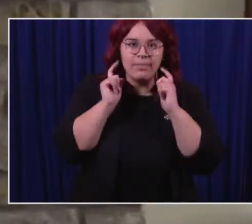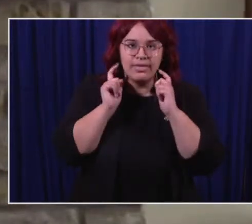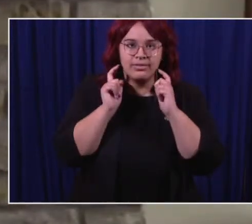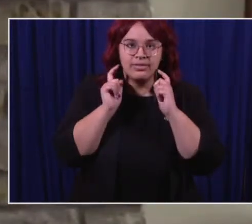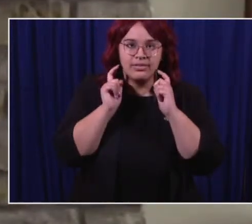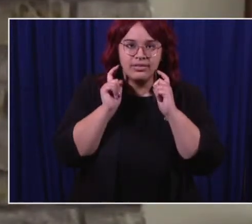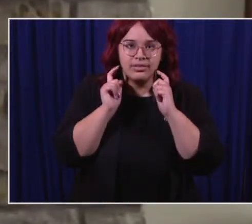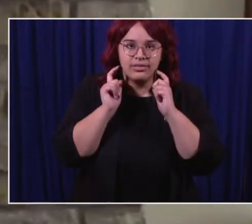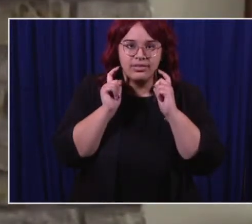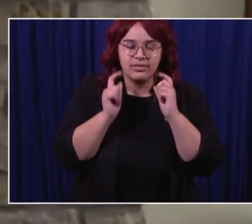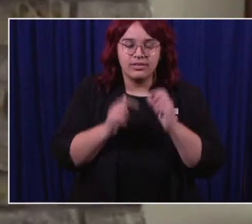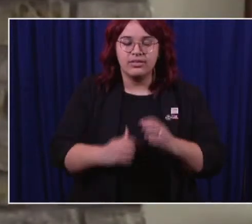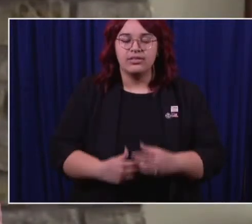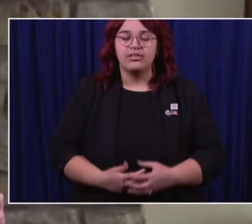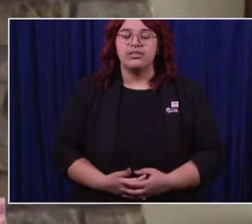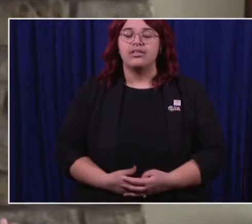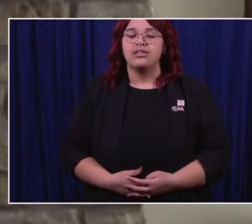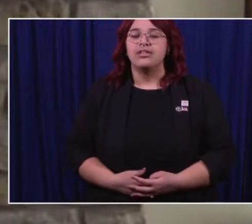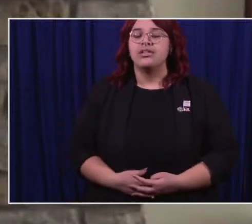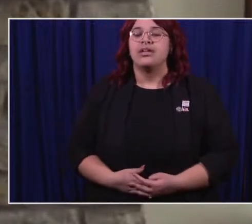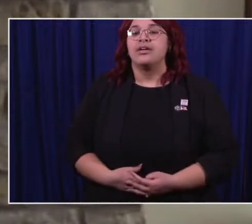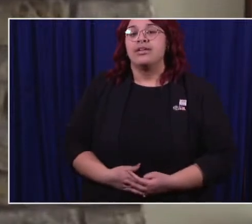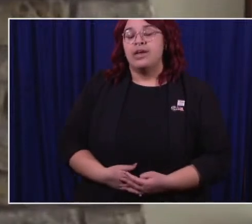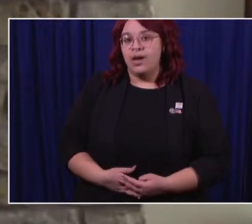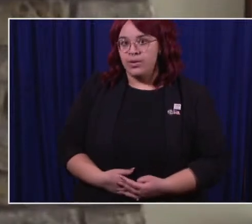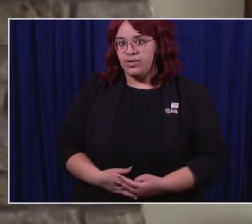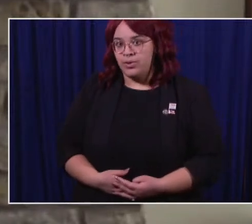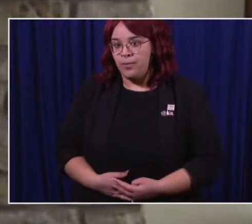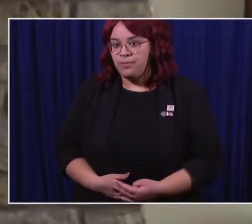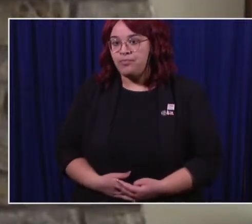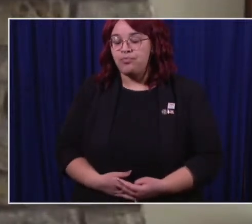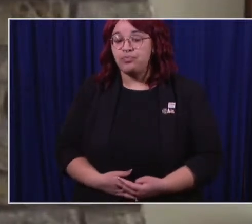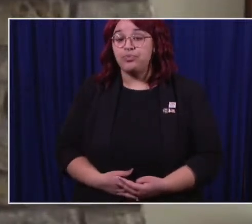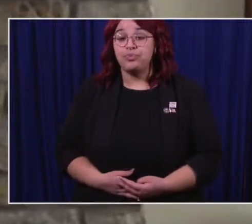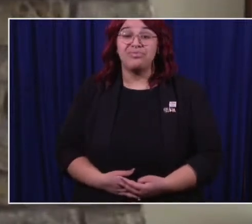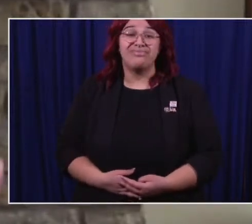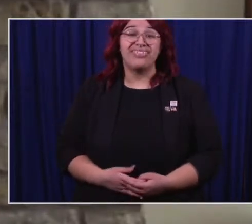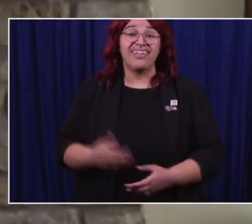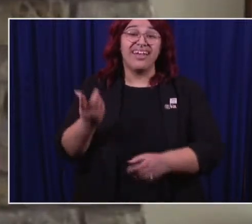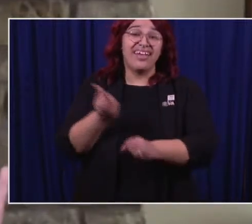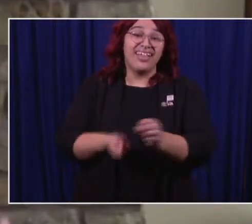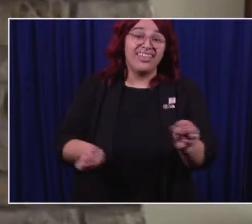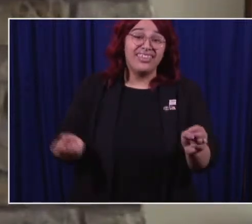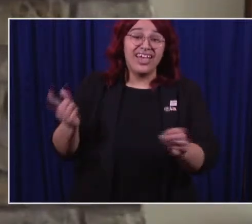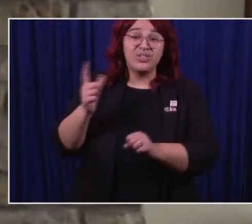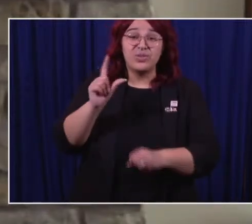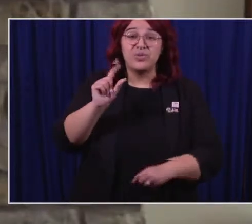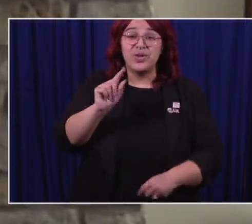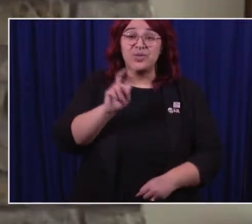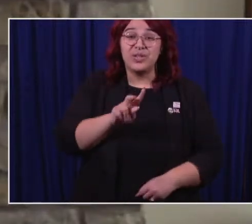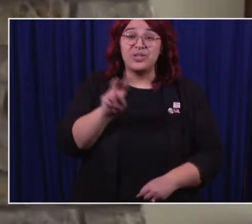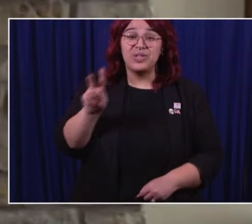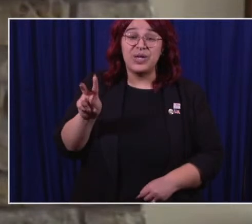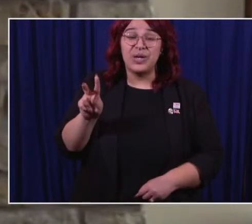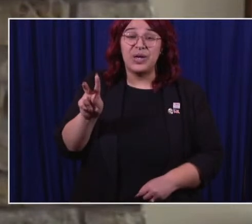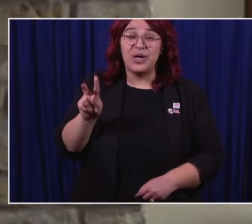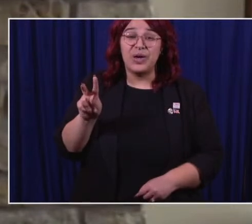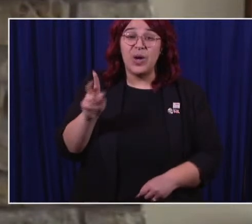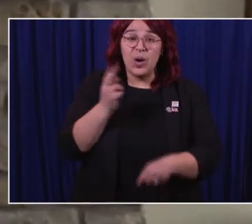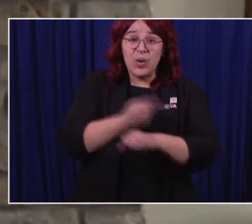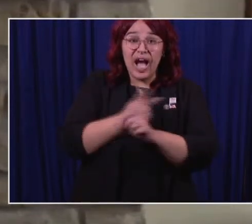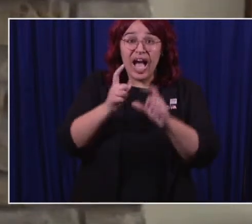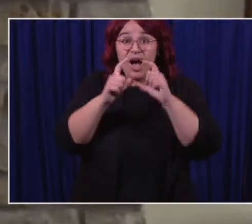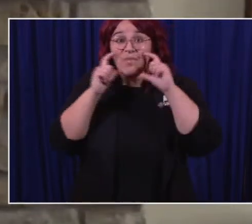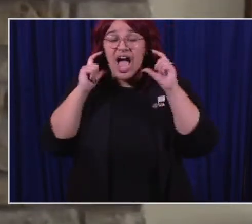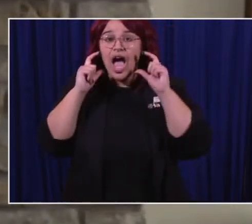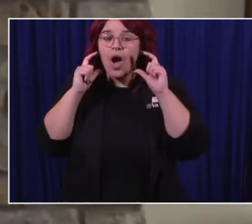know. Now, as far as, the idea that we're going to be wearing masks in a year, look, I don't think anybody knows that.